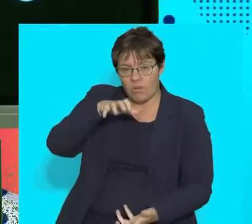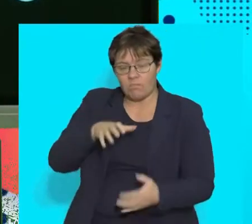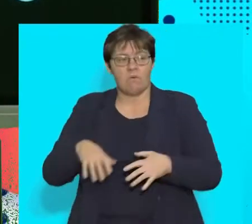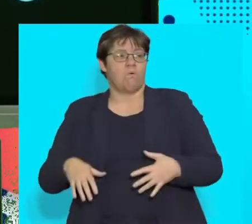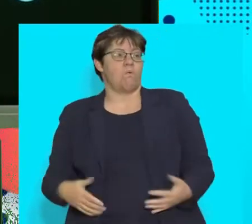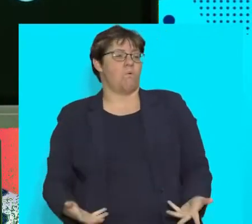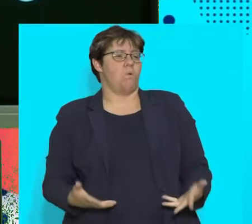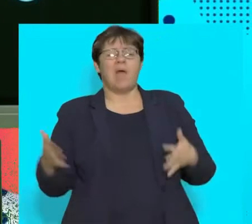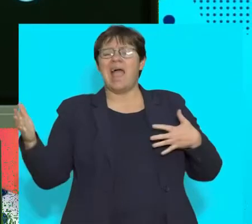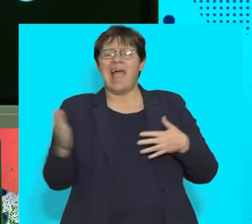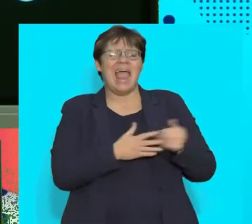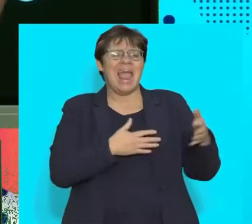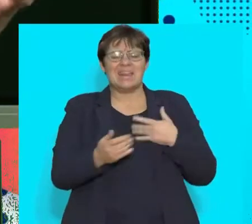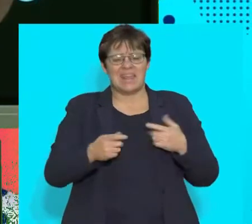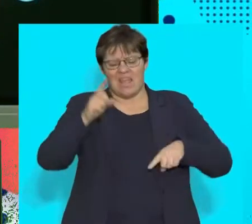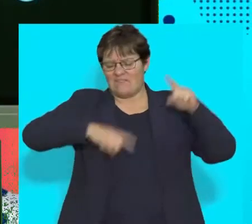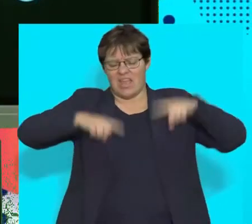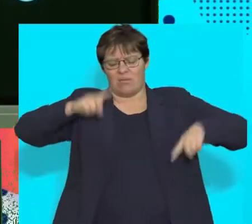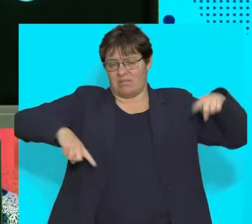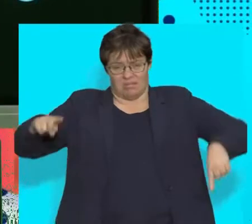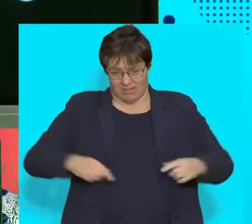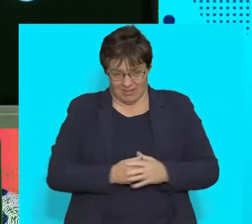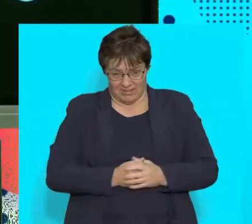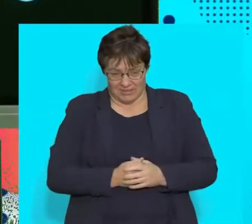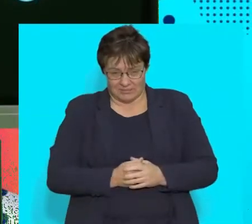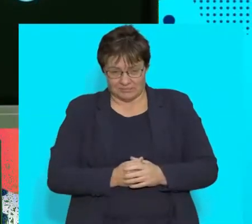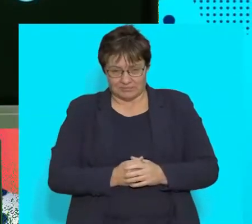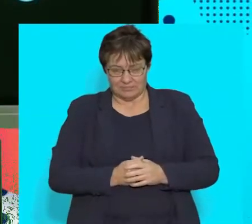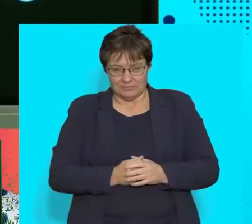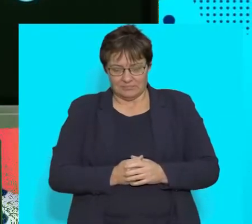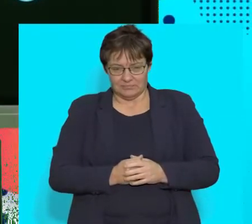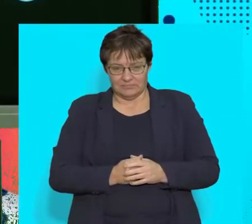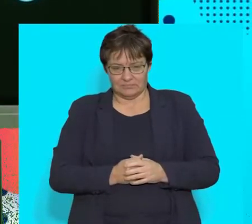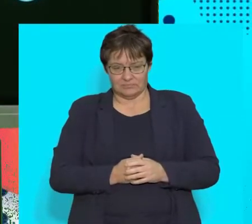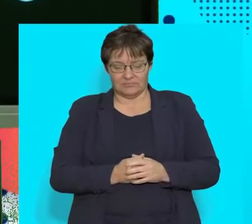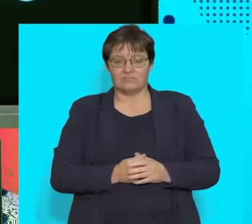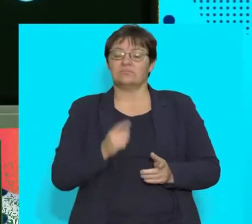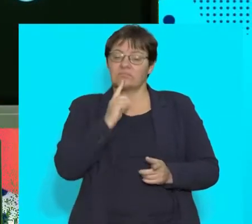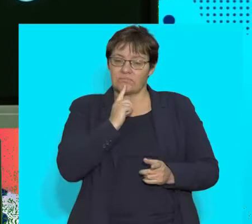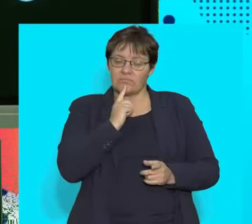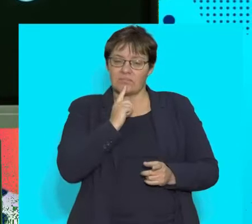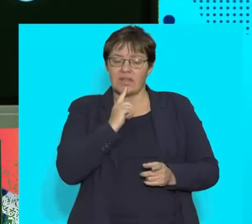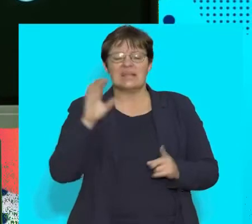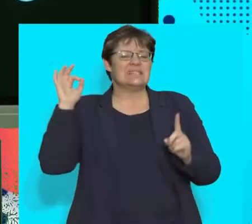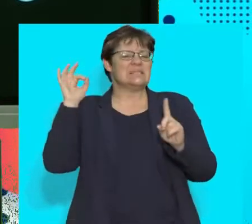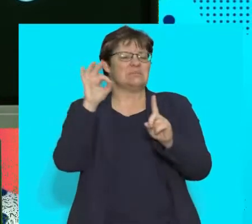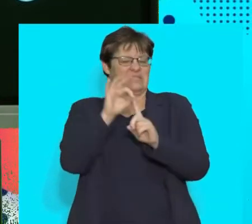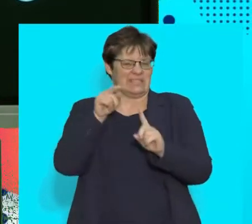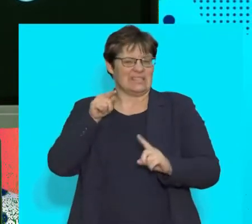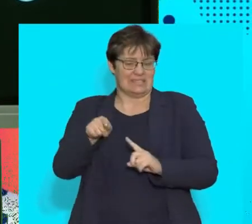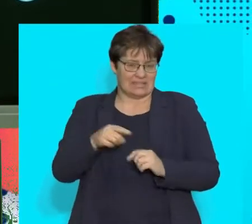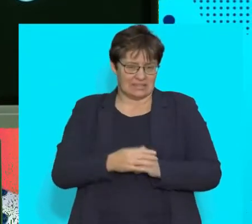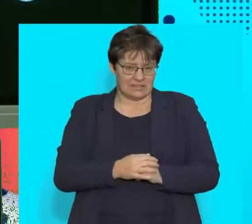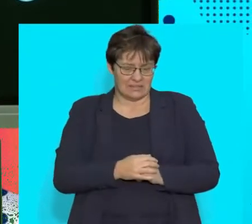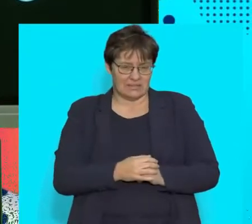axis, or it could be any of the other variables that we might want to look at. But so I refer to it as the specific